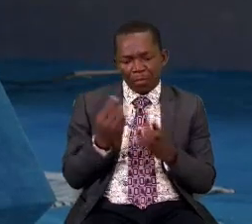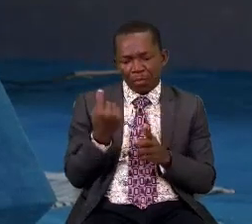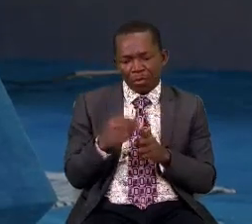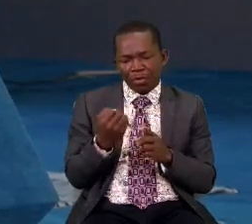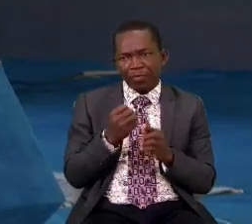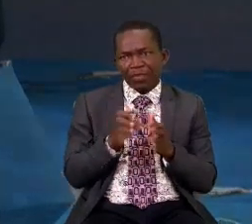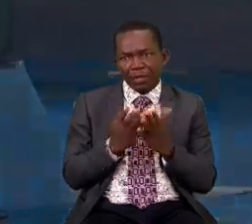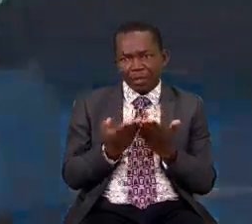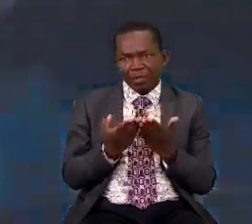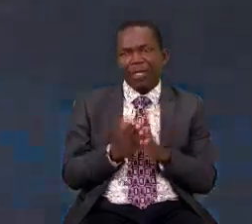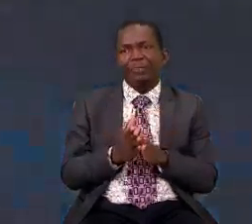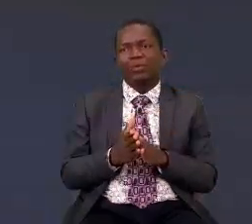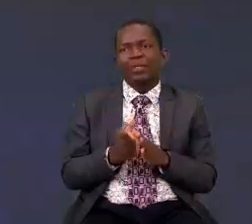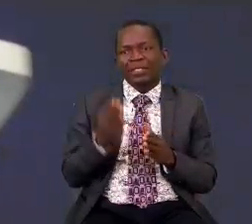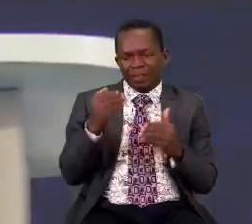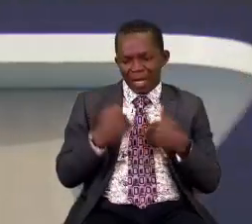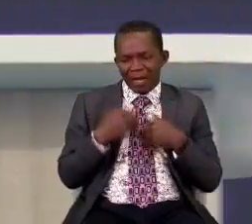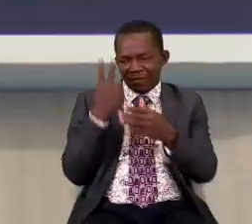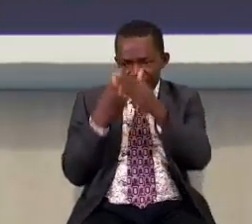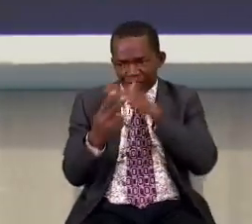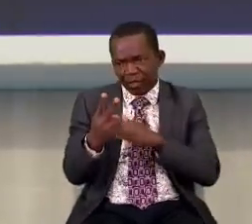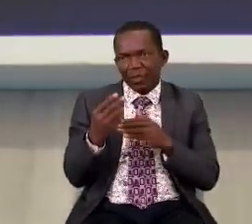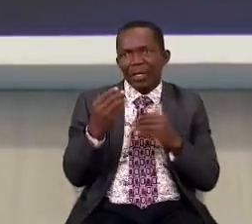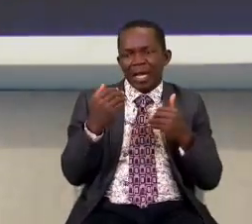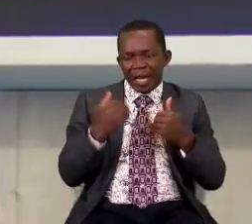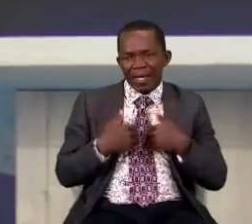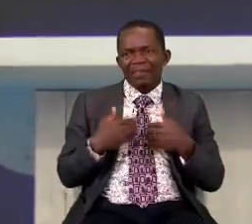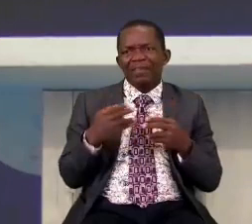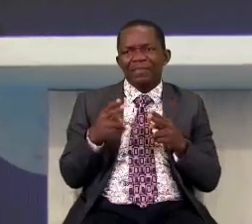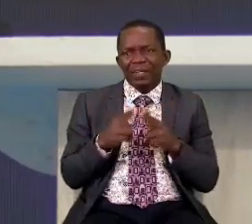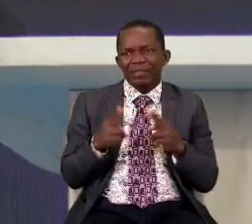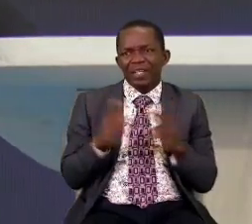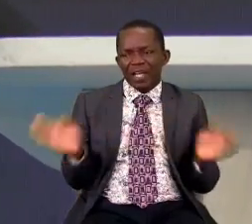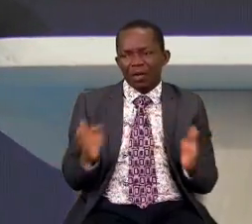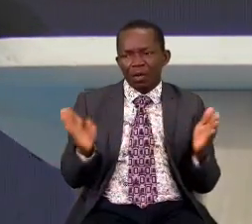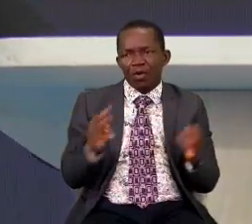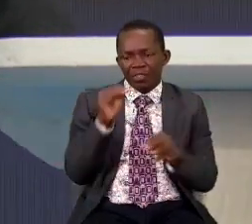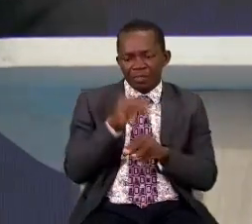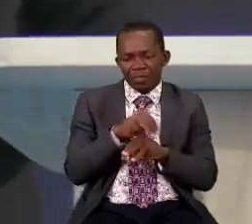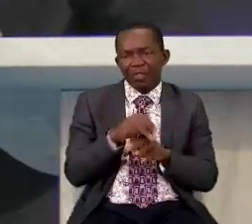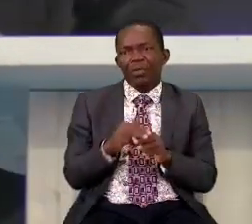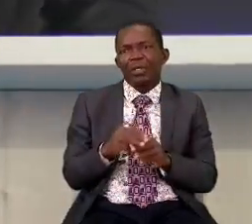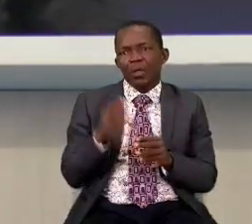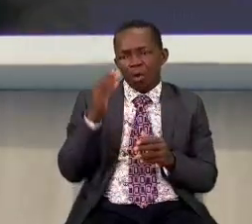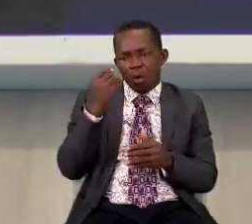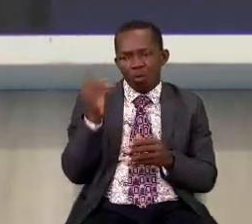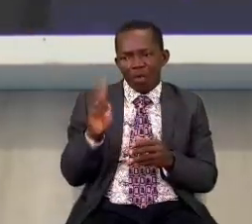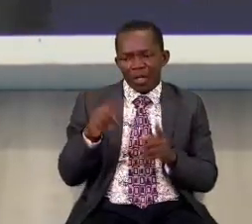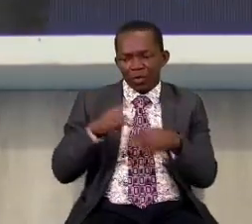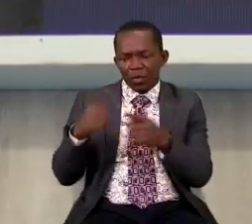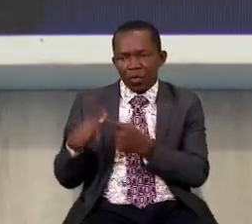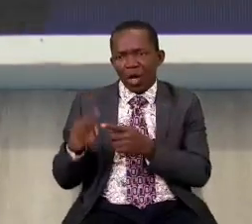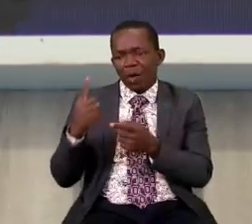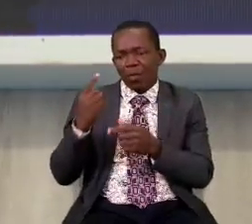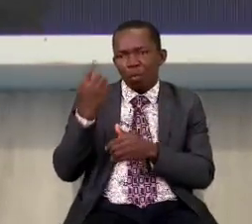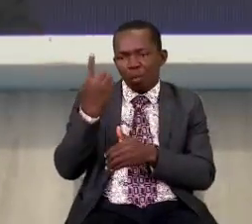what to do but because the fear the giants that are there the fear the look of